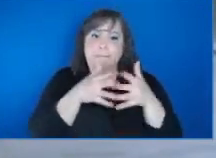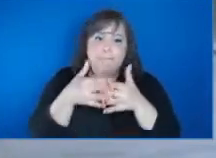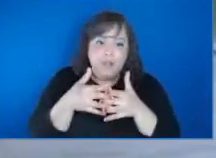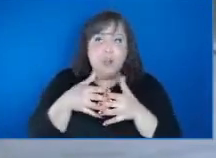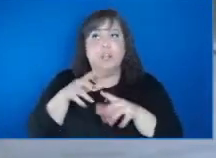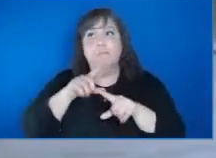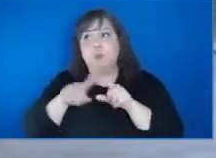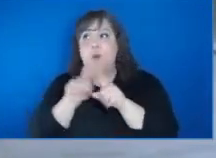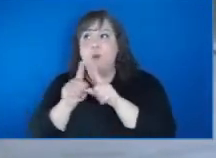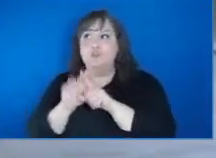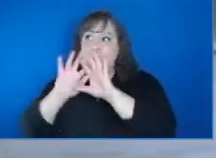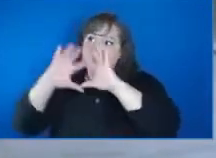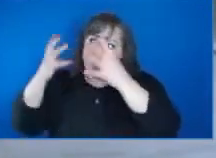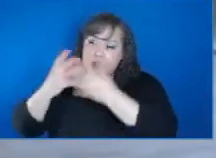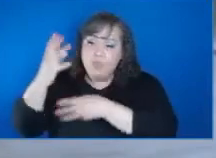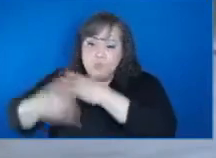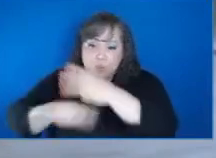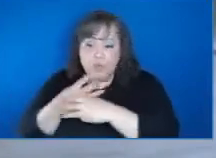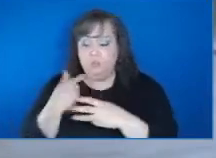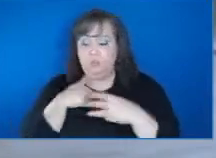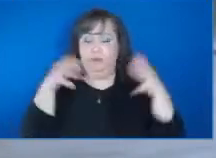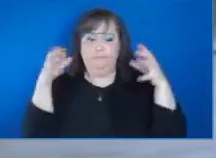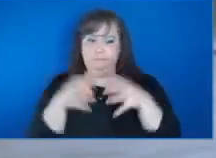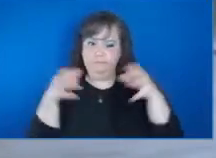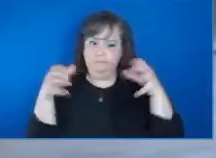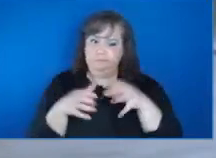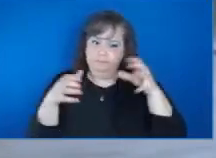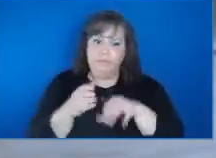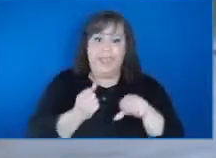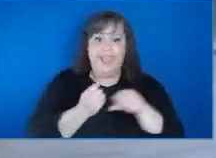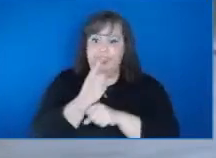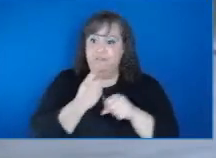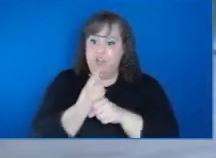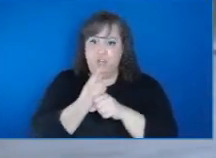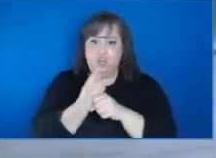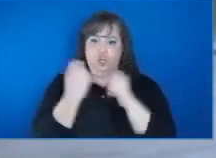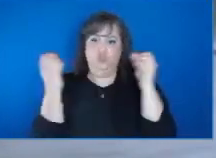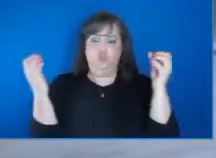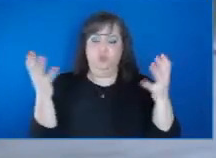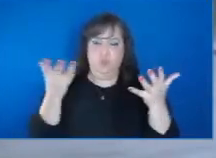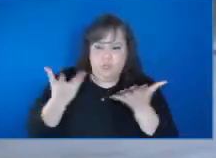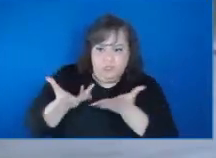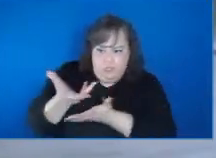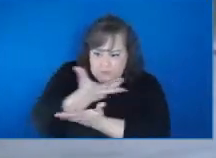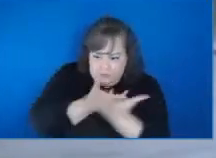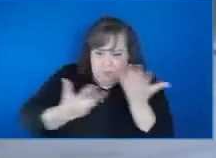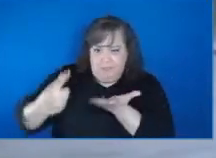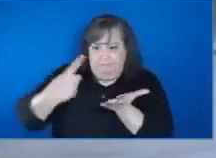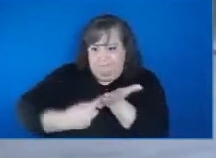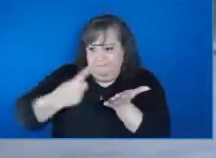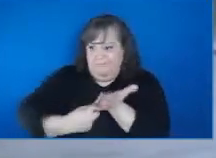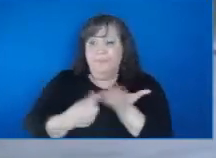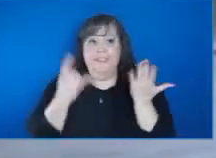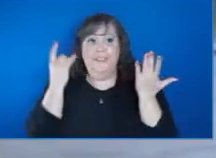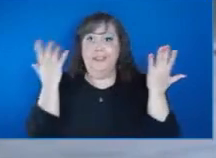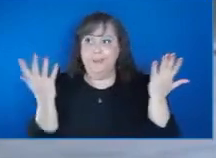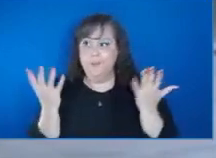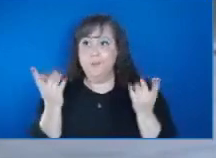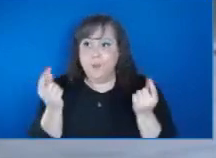are conferences every year to bring all of these various entities together and talk about what are we going to do and how are we going to